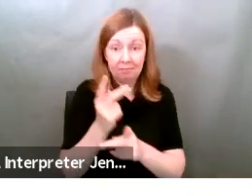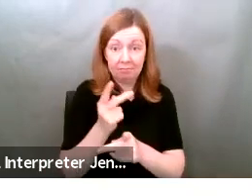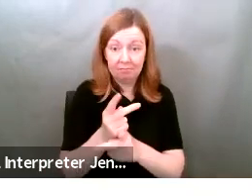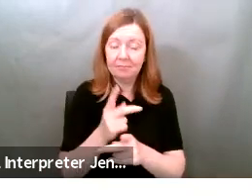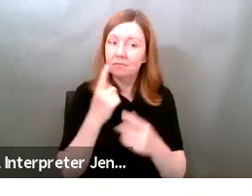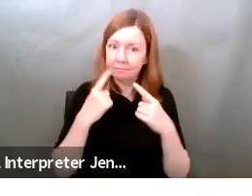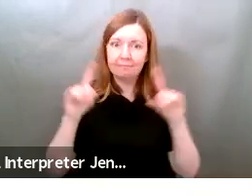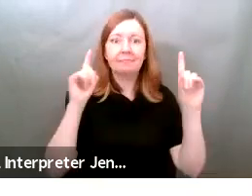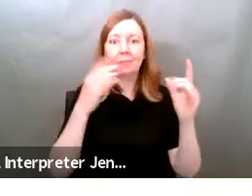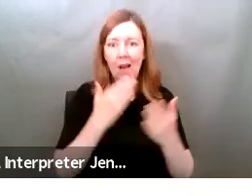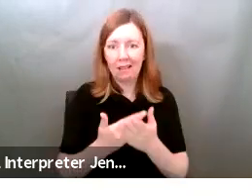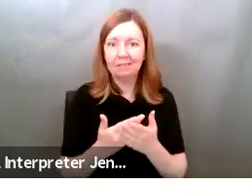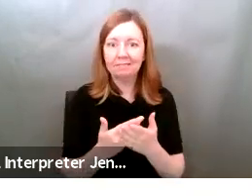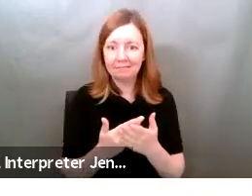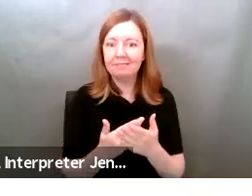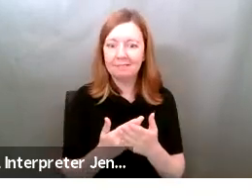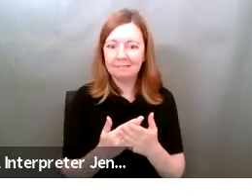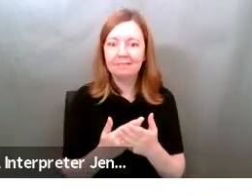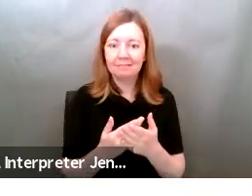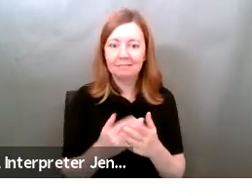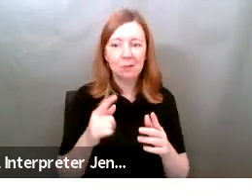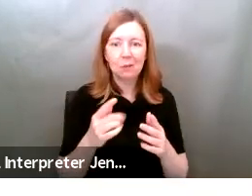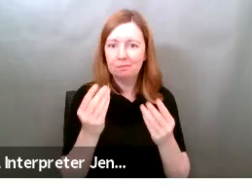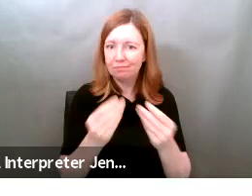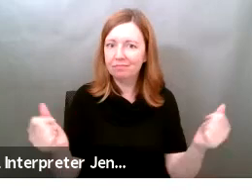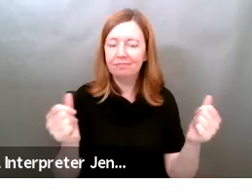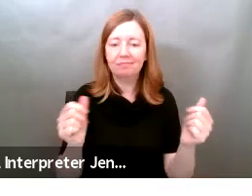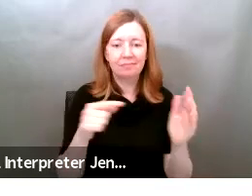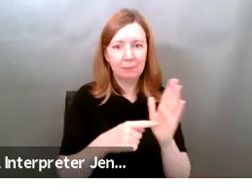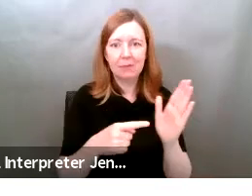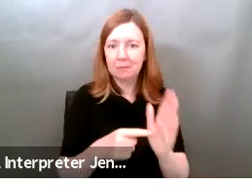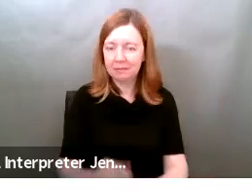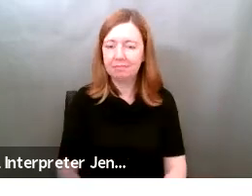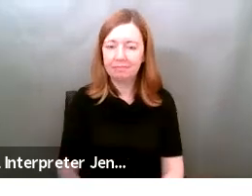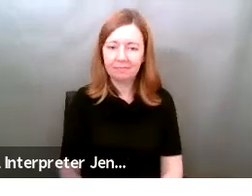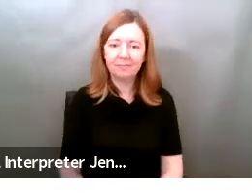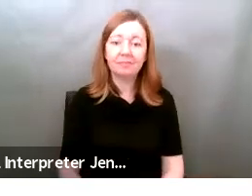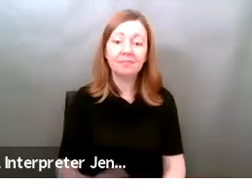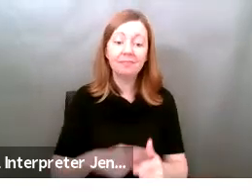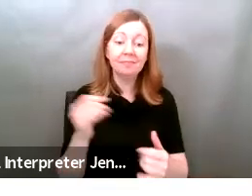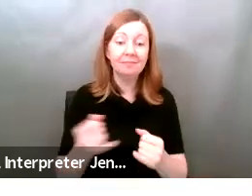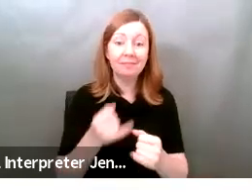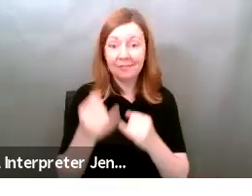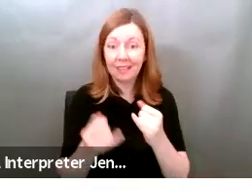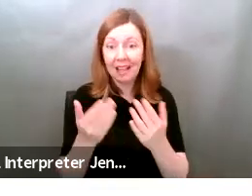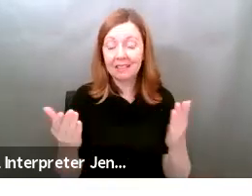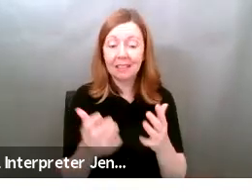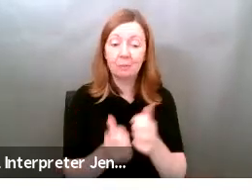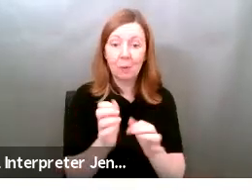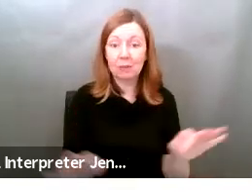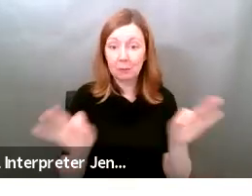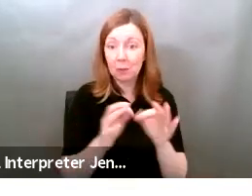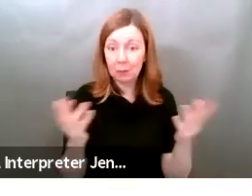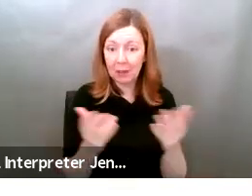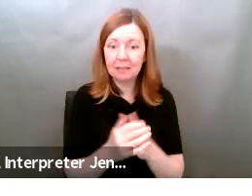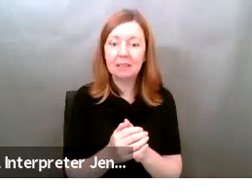worked very well to eliminate the symptoms. And then the last thing, and maybe most important thing, is